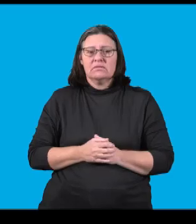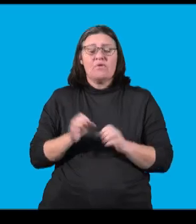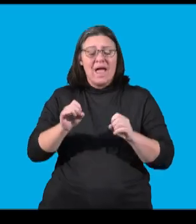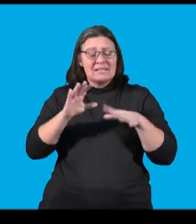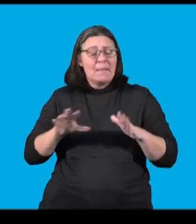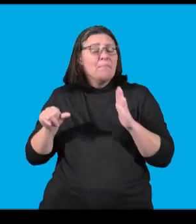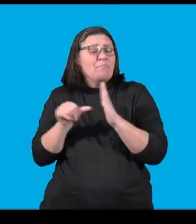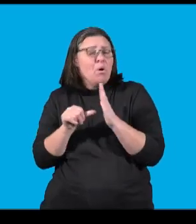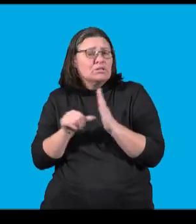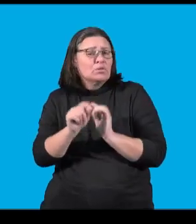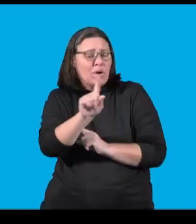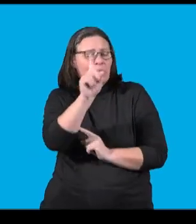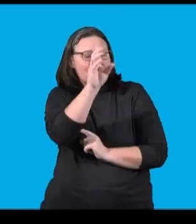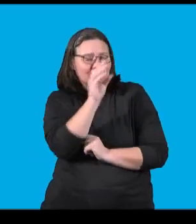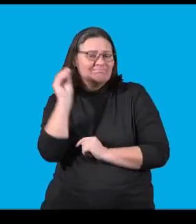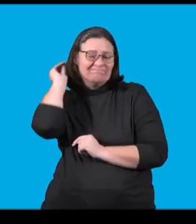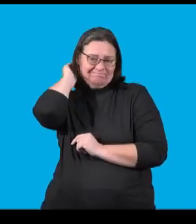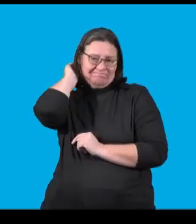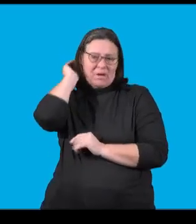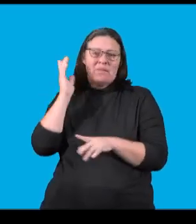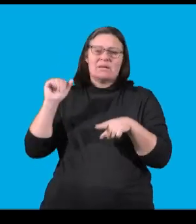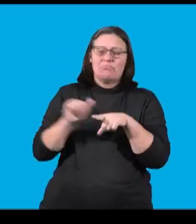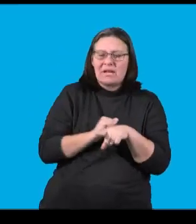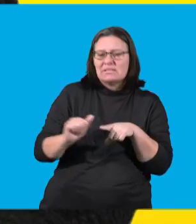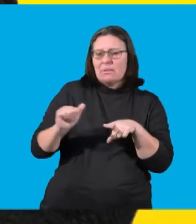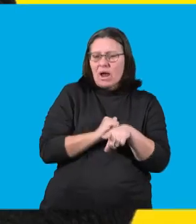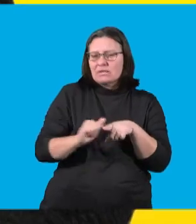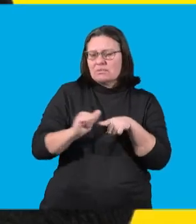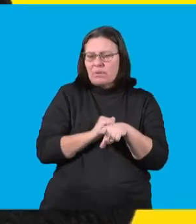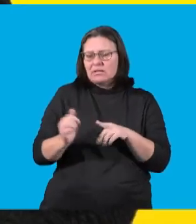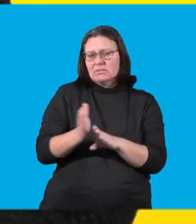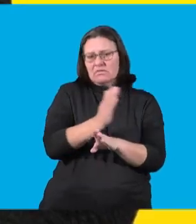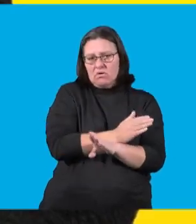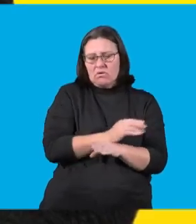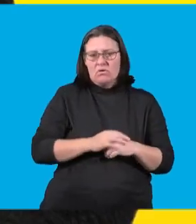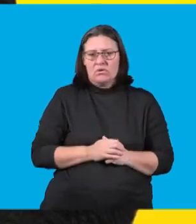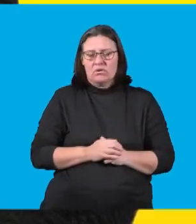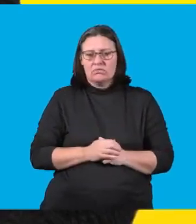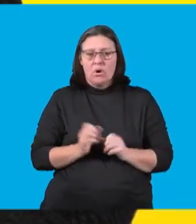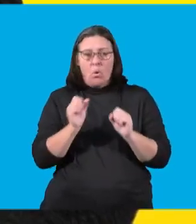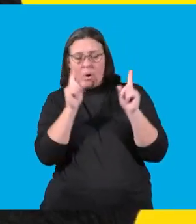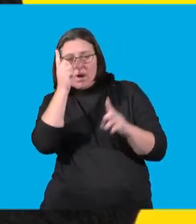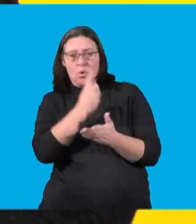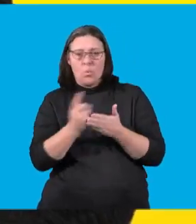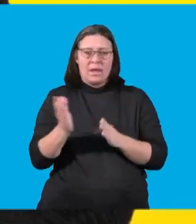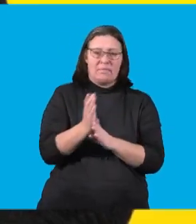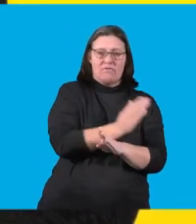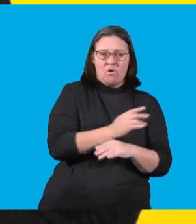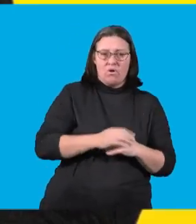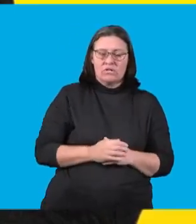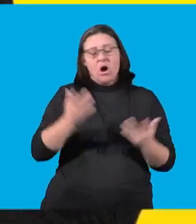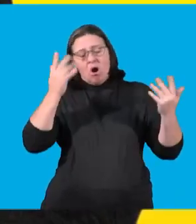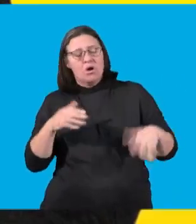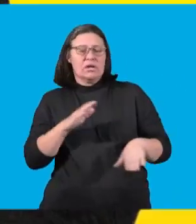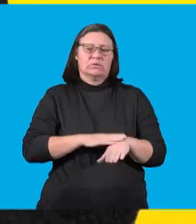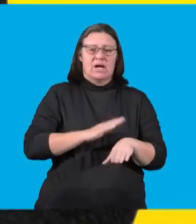Very, very important for exams is to remember that you need to practice well in advance. You cannot wake up the week before your